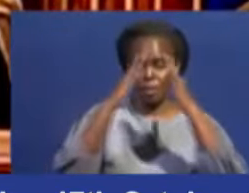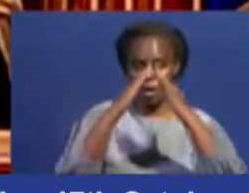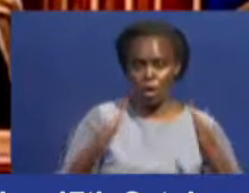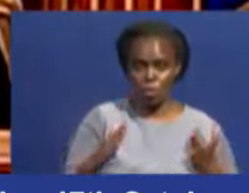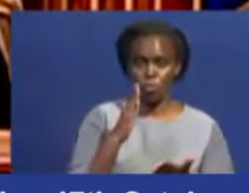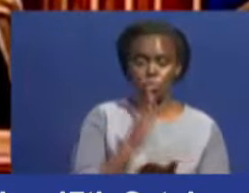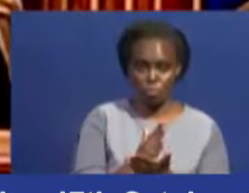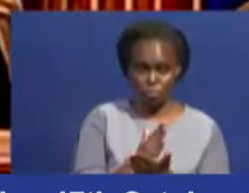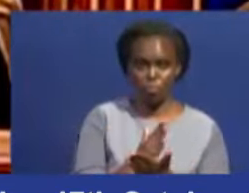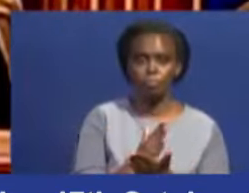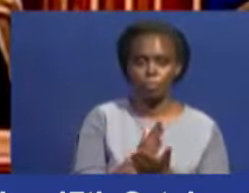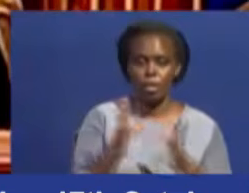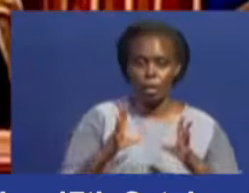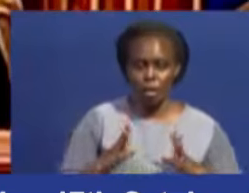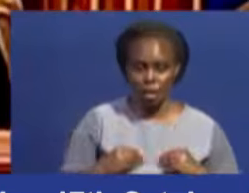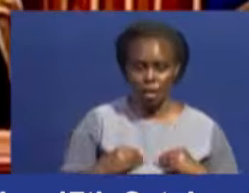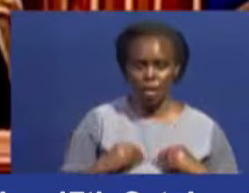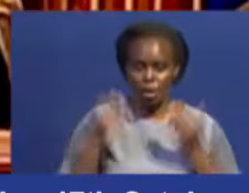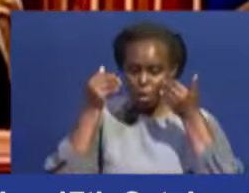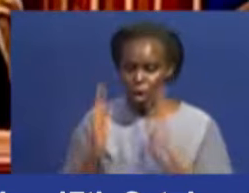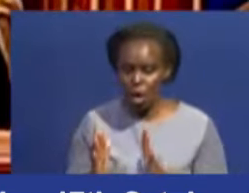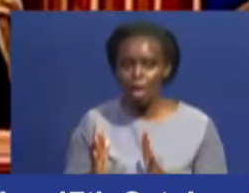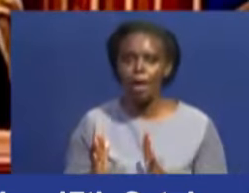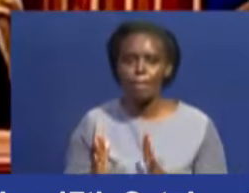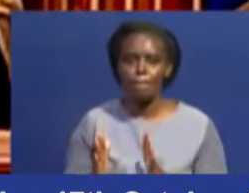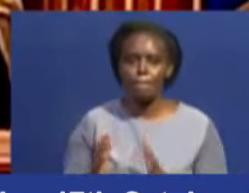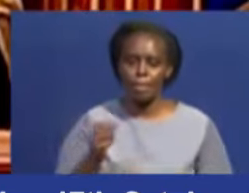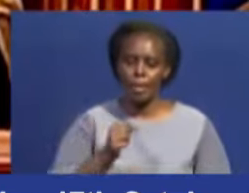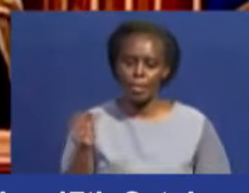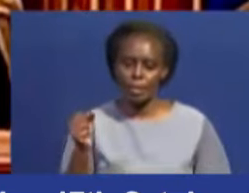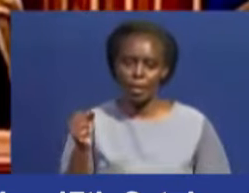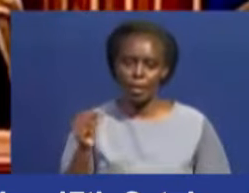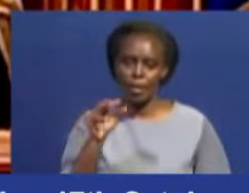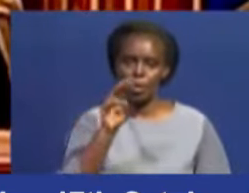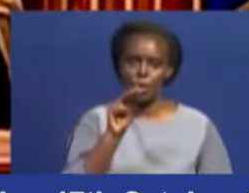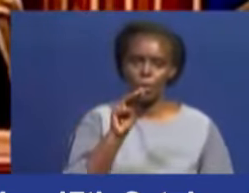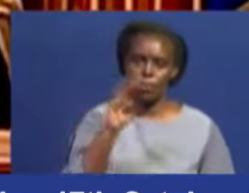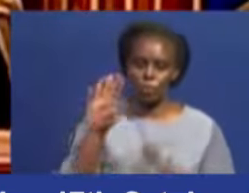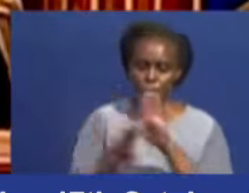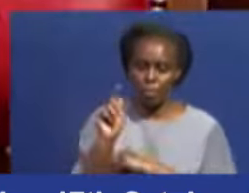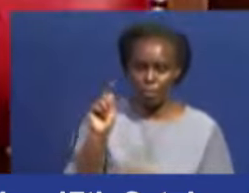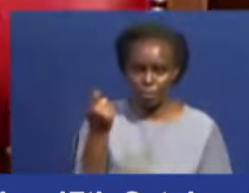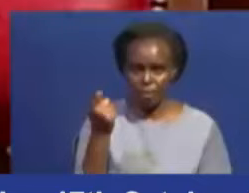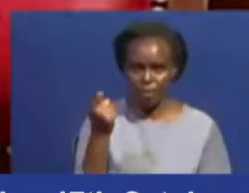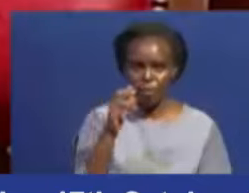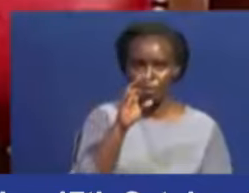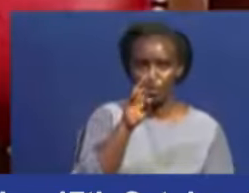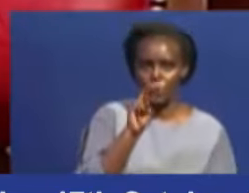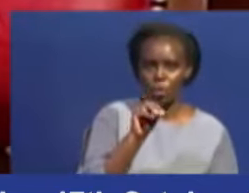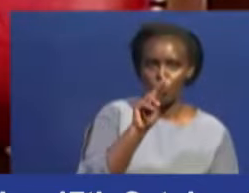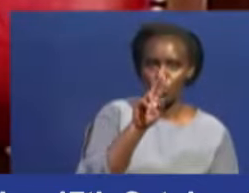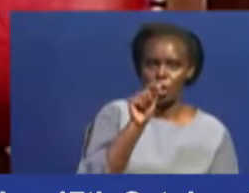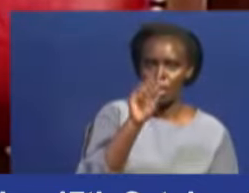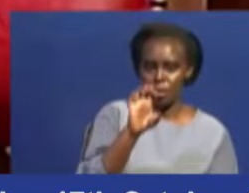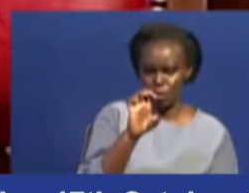House to allow Senior Counsel Paul Mwite, for the Deputy President, one,